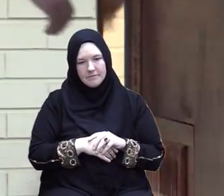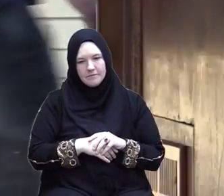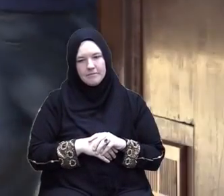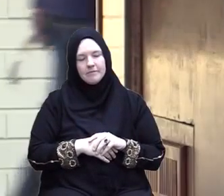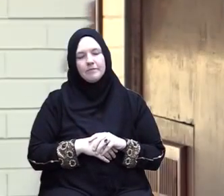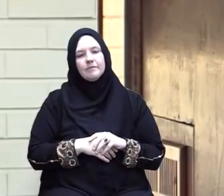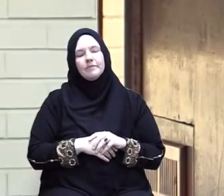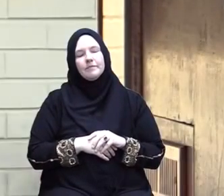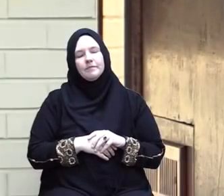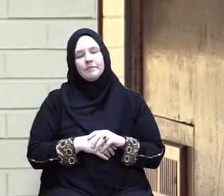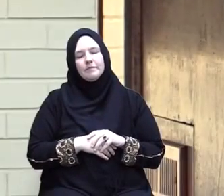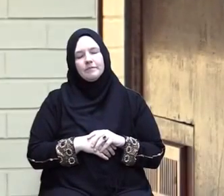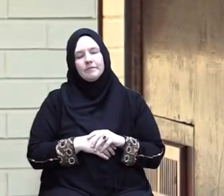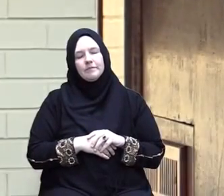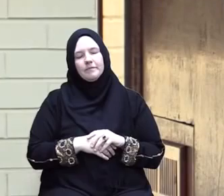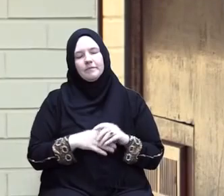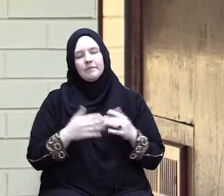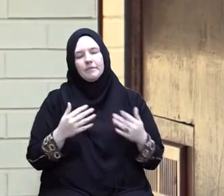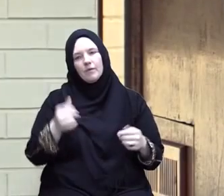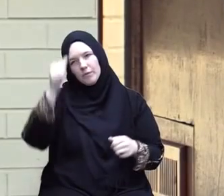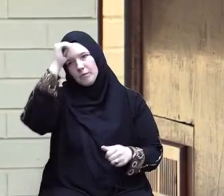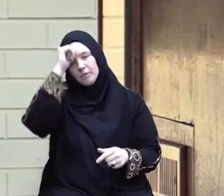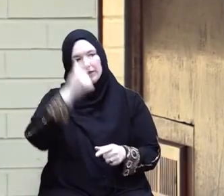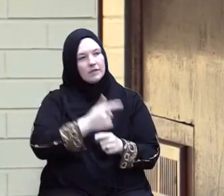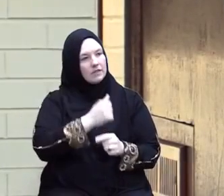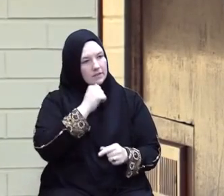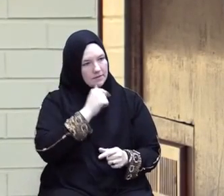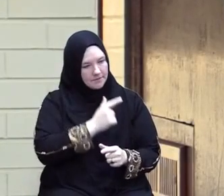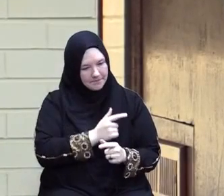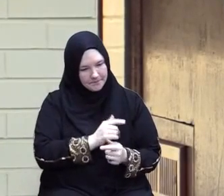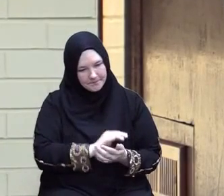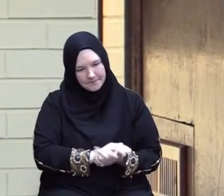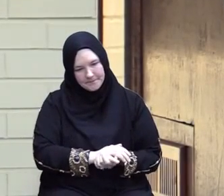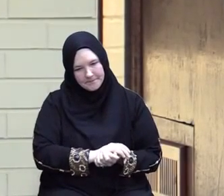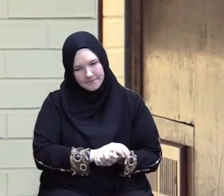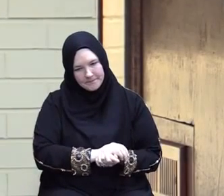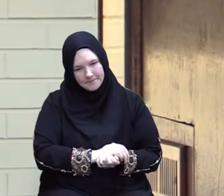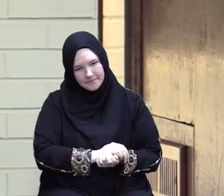anna muhammadan abduhu wa rasuluhu wa ba'd. Brothers and sisters,